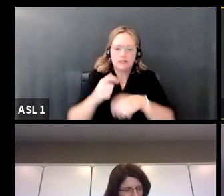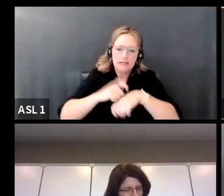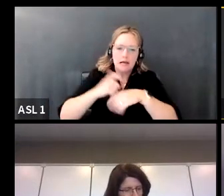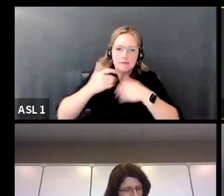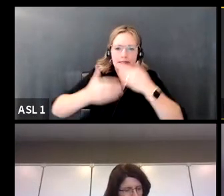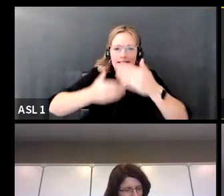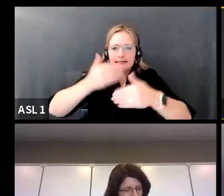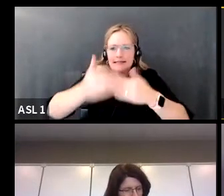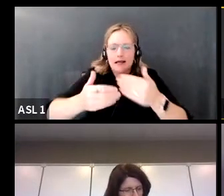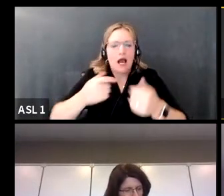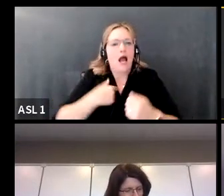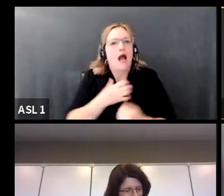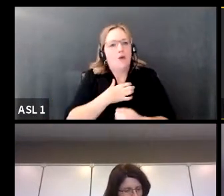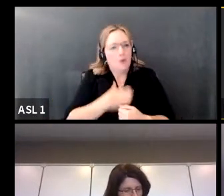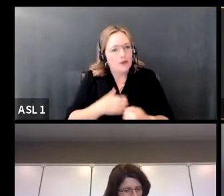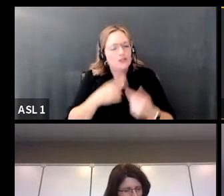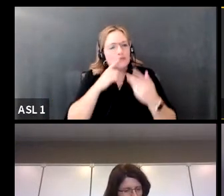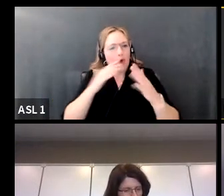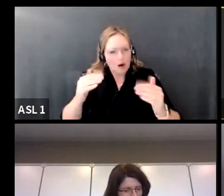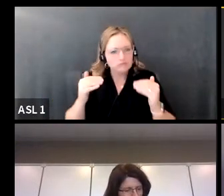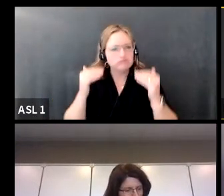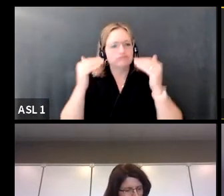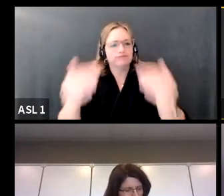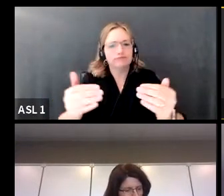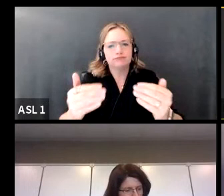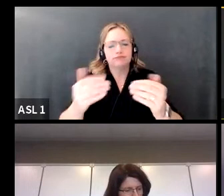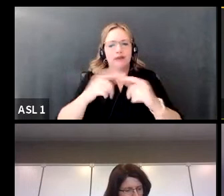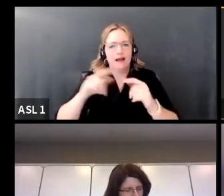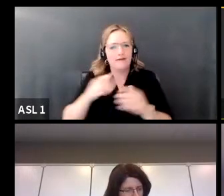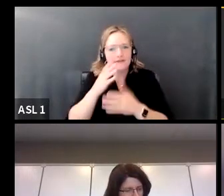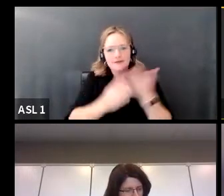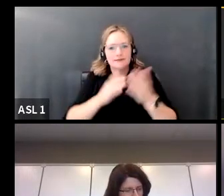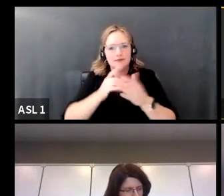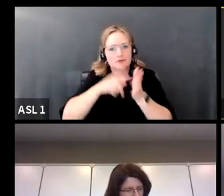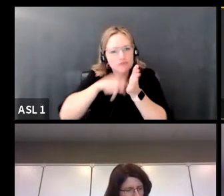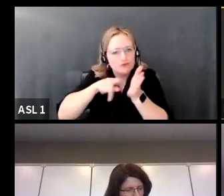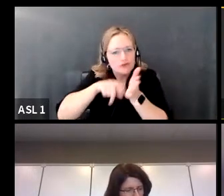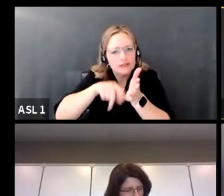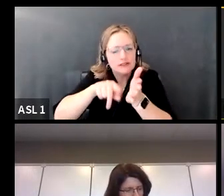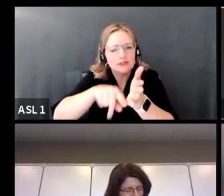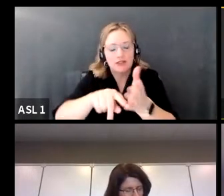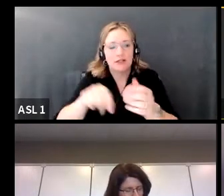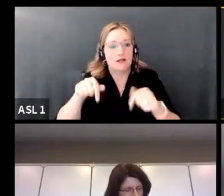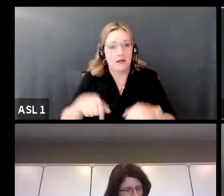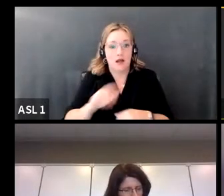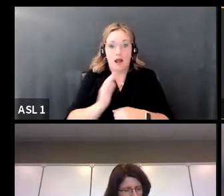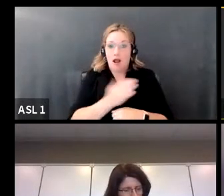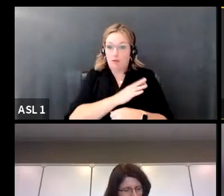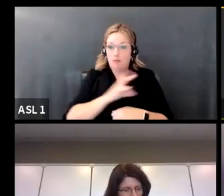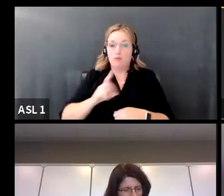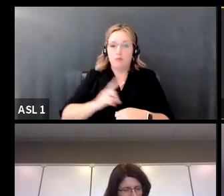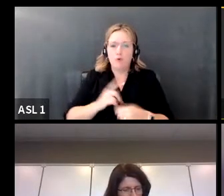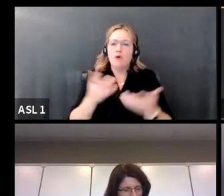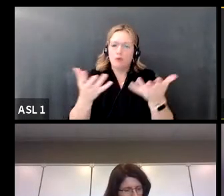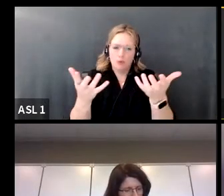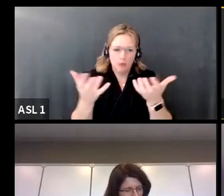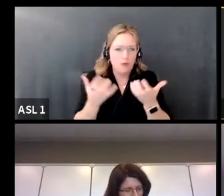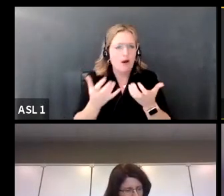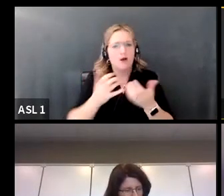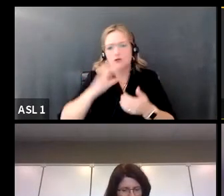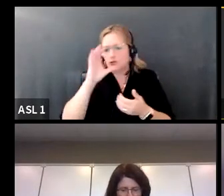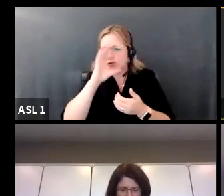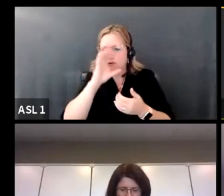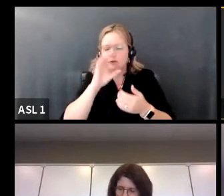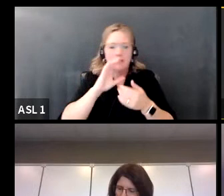farther along by now in terms of our exploration of these initiatives our board was sincere in wanting to look for ways to